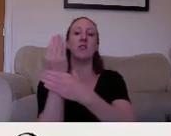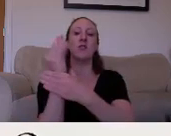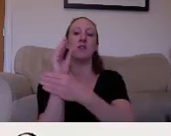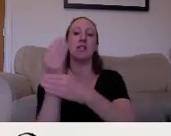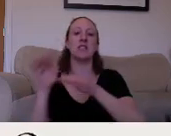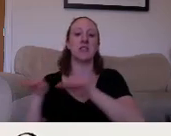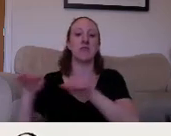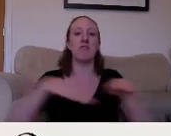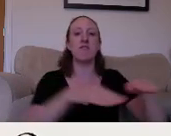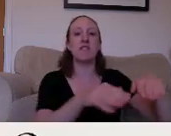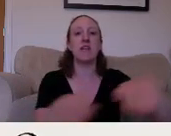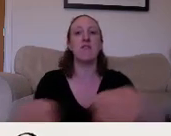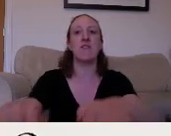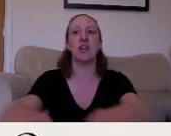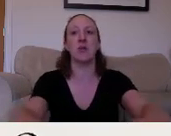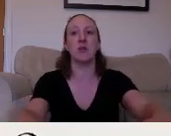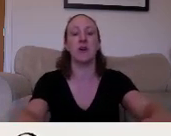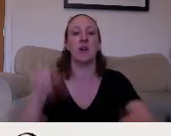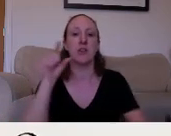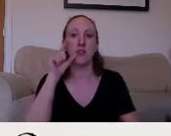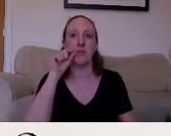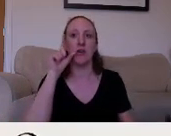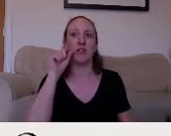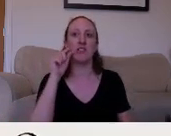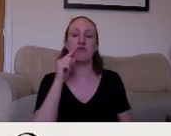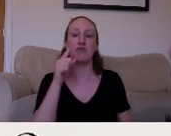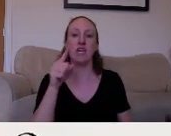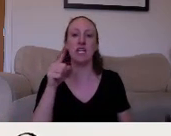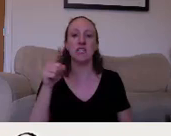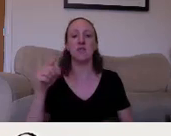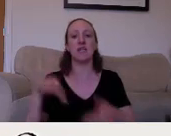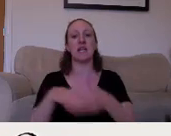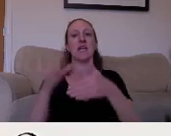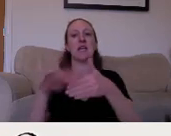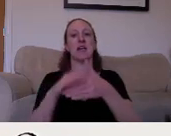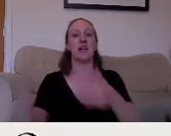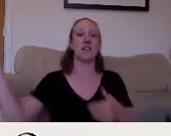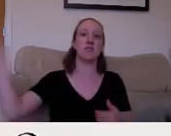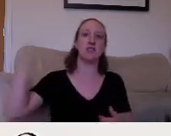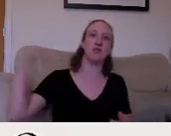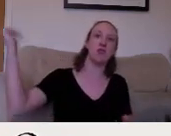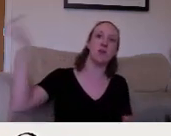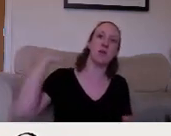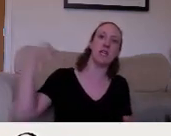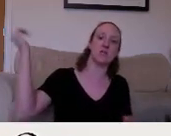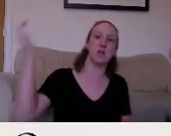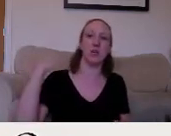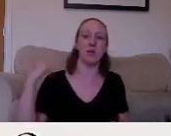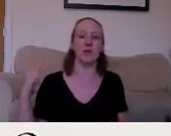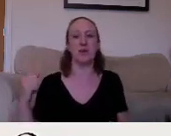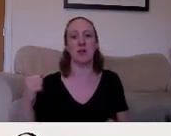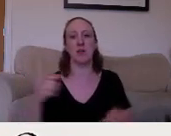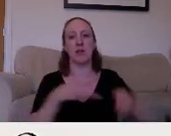Over the reeds and the rivers they flew. The bird shrieked with glee and the stormy wind